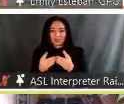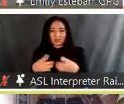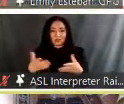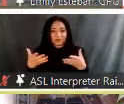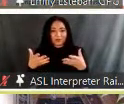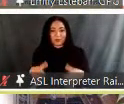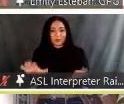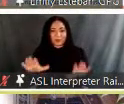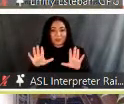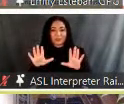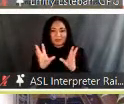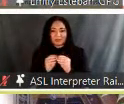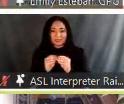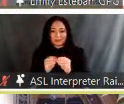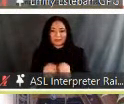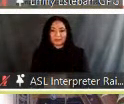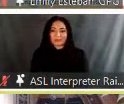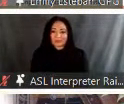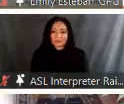today.